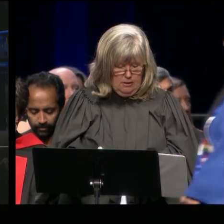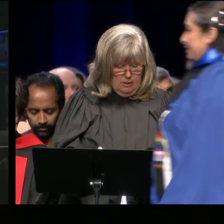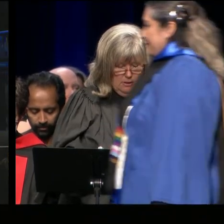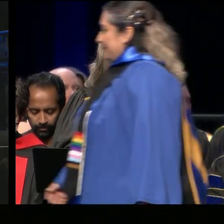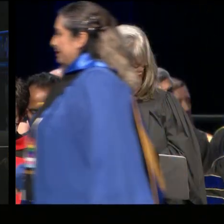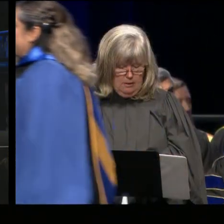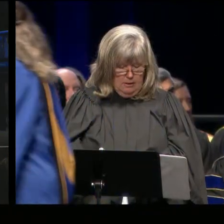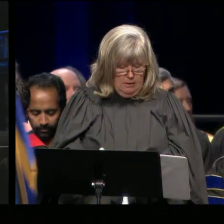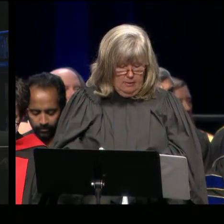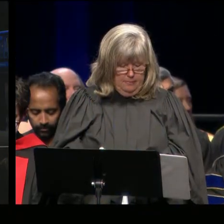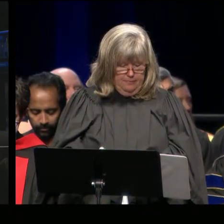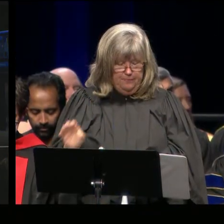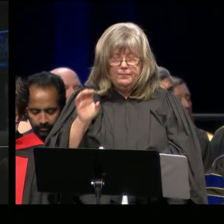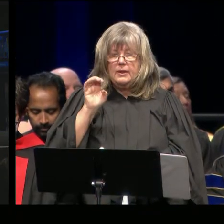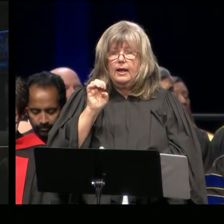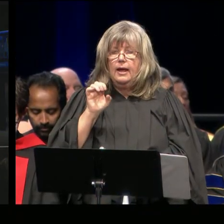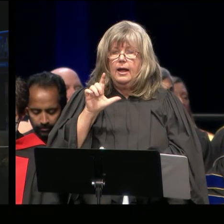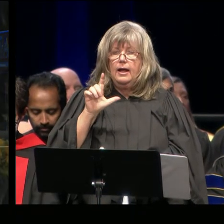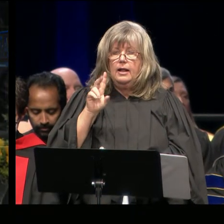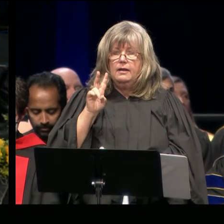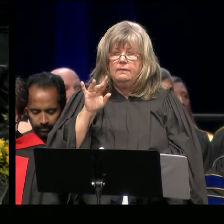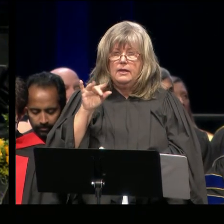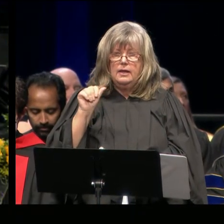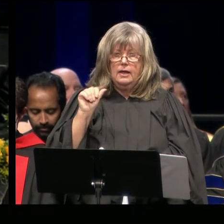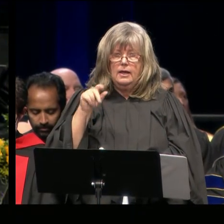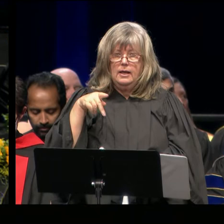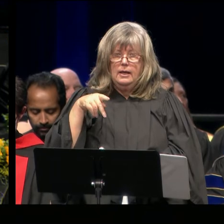Elvia Penate, with distinction.